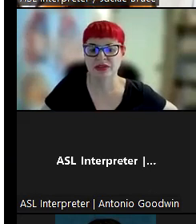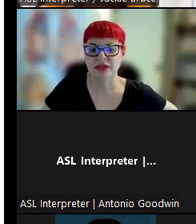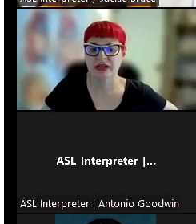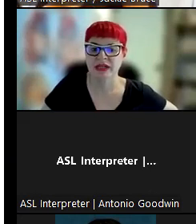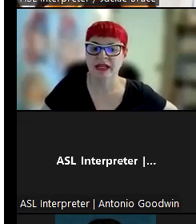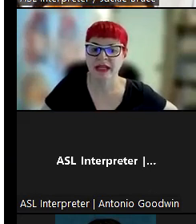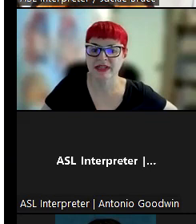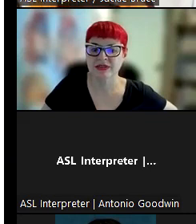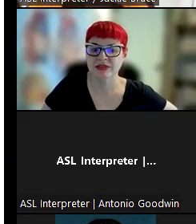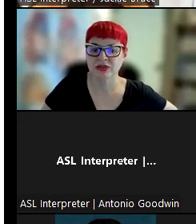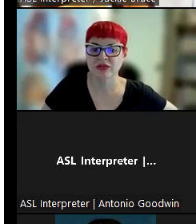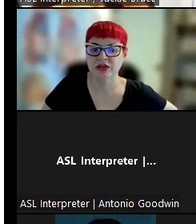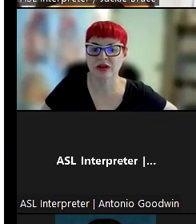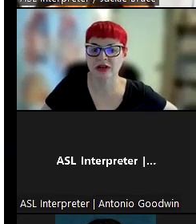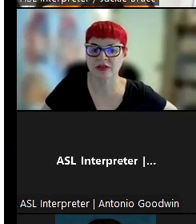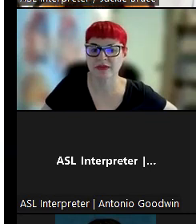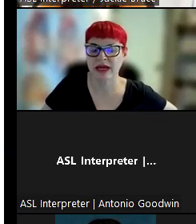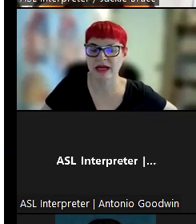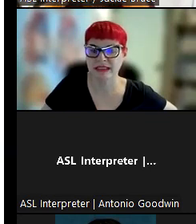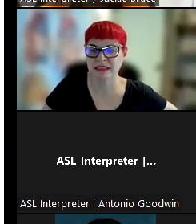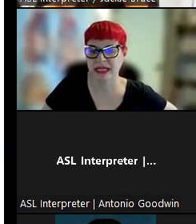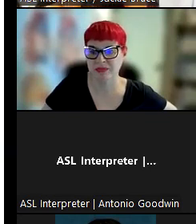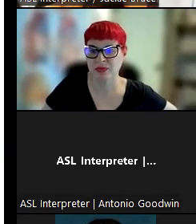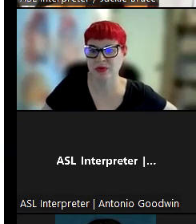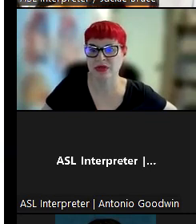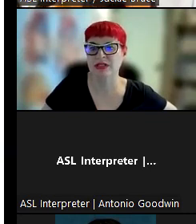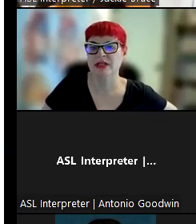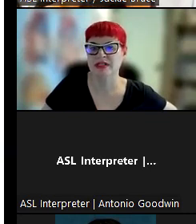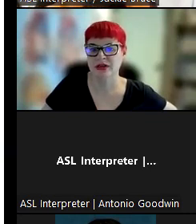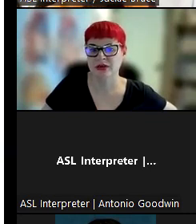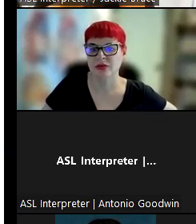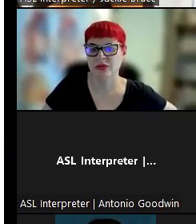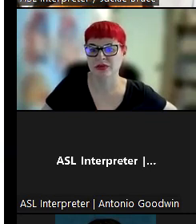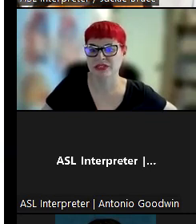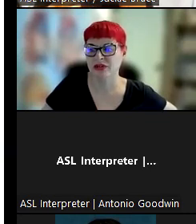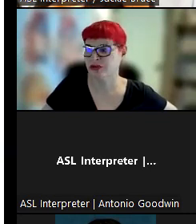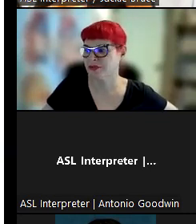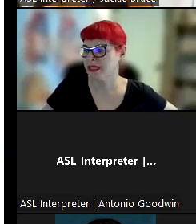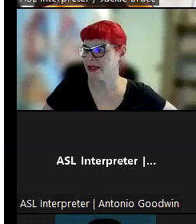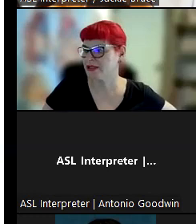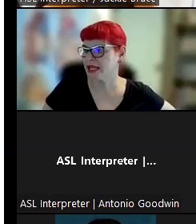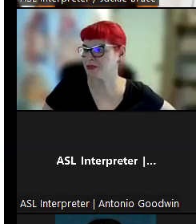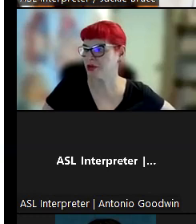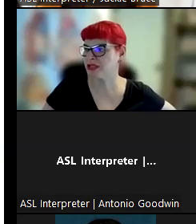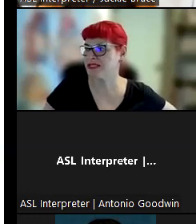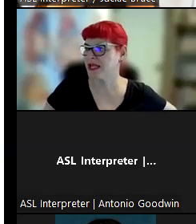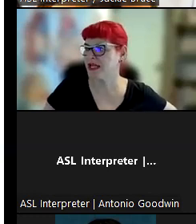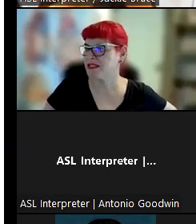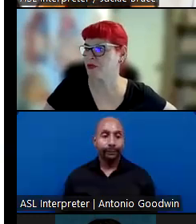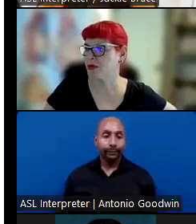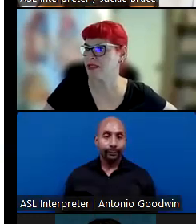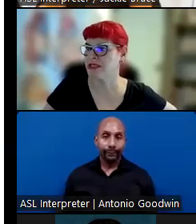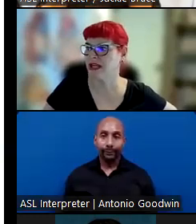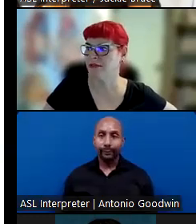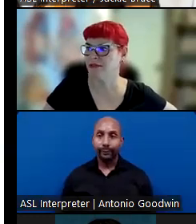social, economic, social, and overall health impact dashboard. So just know there's many other dashboards besides